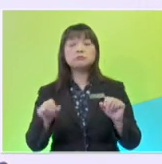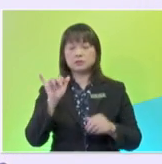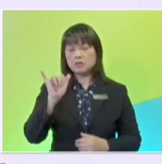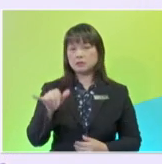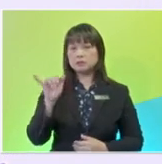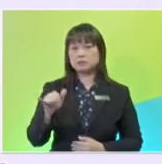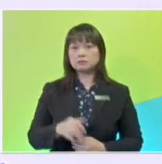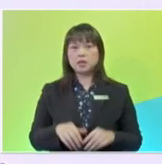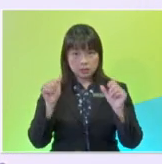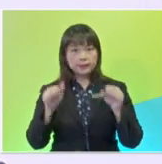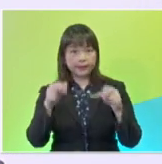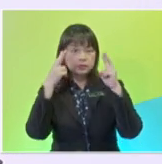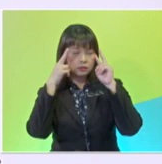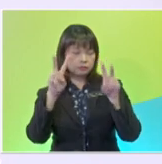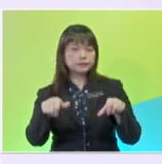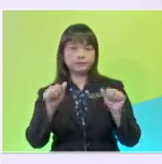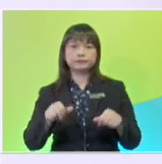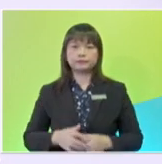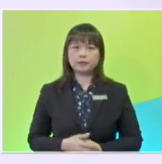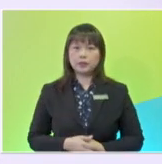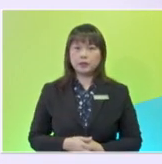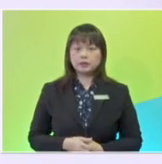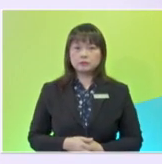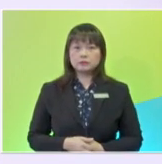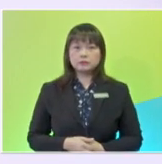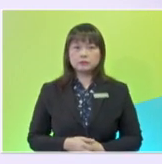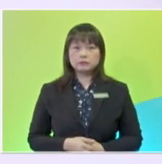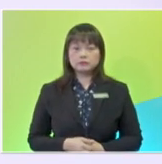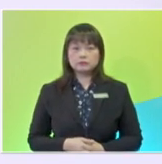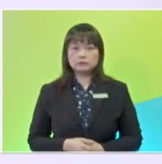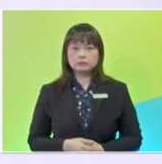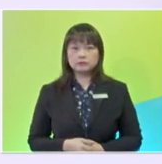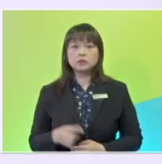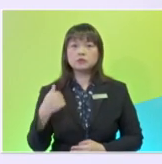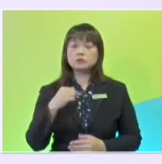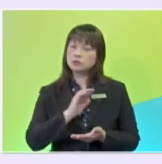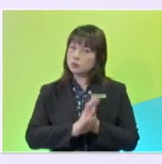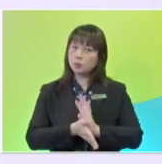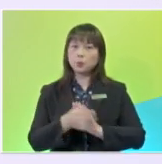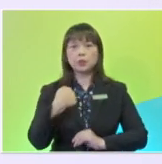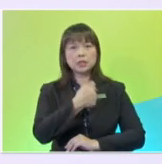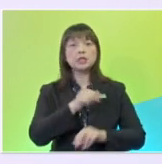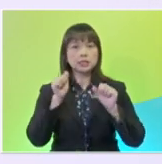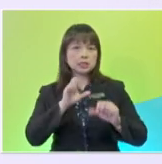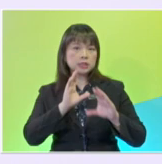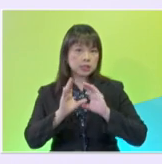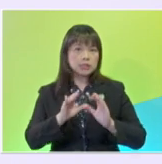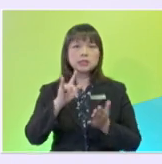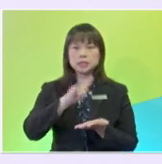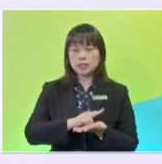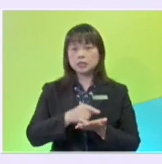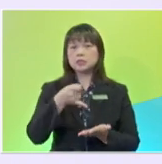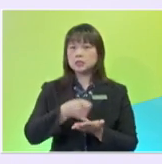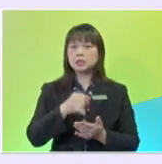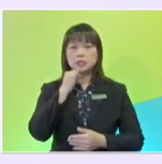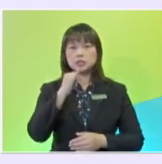the green beans are visible. Visible, so yes. I'll just put it together. Alright, so we can conclude that they dissolve or do not dissolve in water.